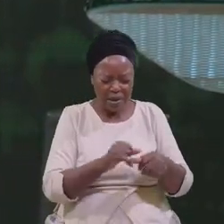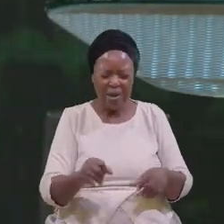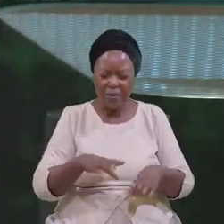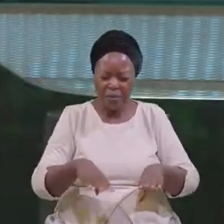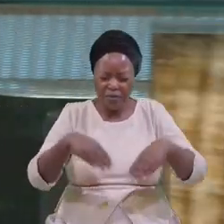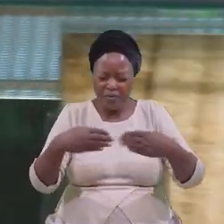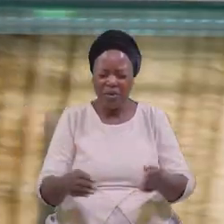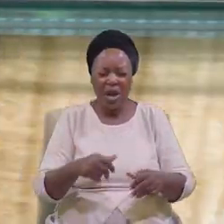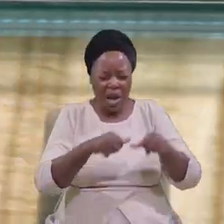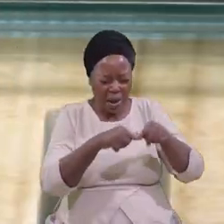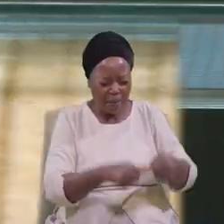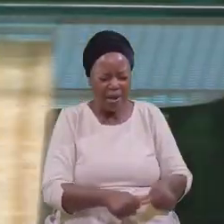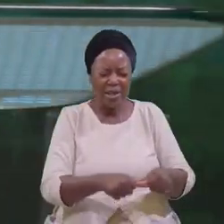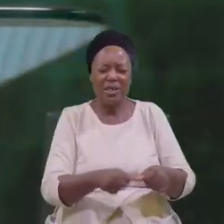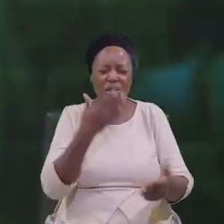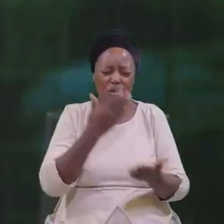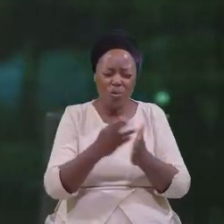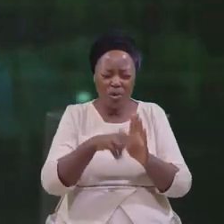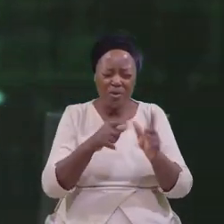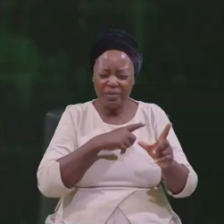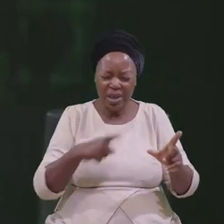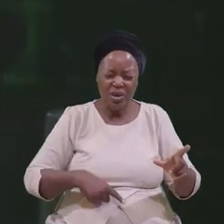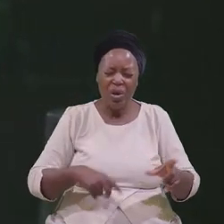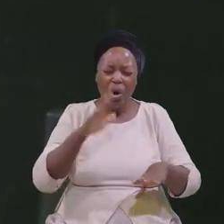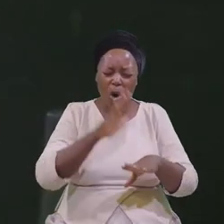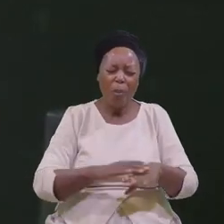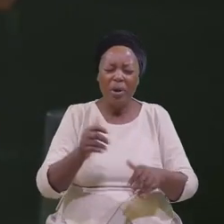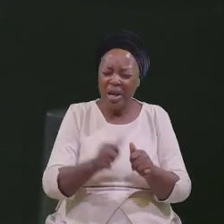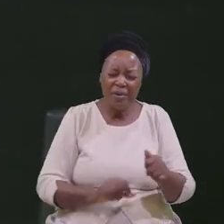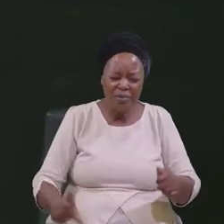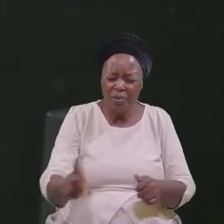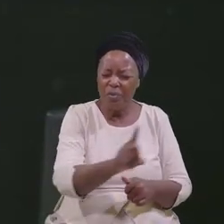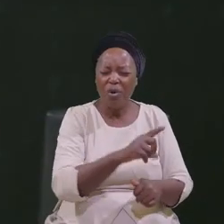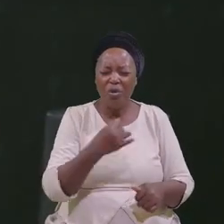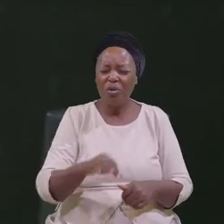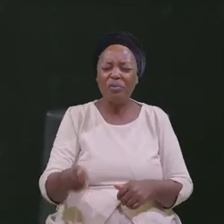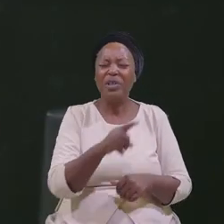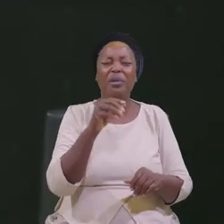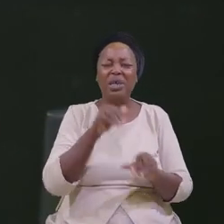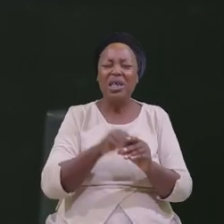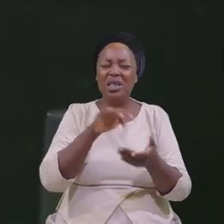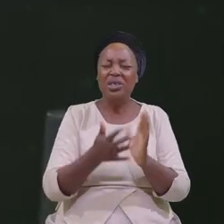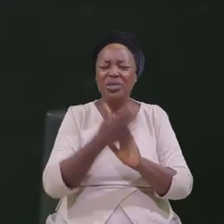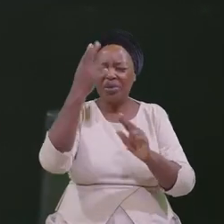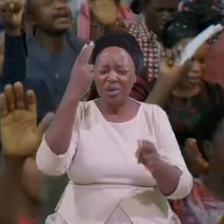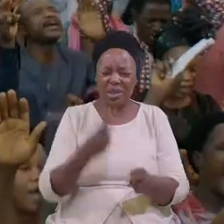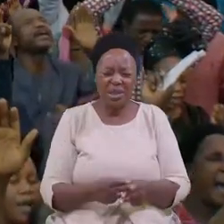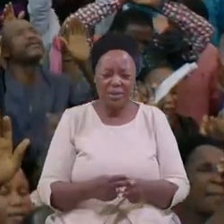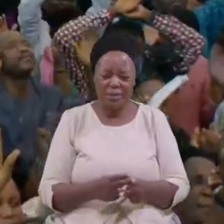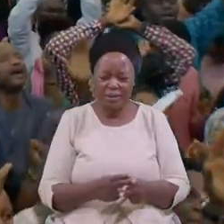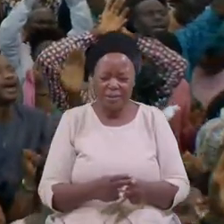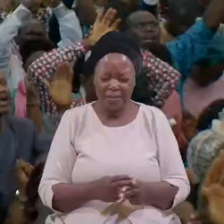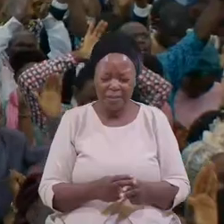provision, abiding goodness of the Lord upon every one of them in Jesus'